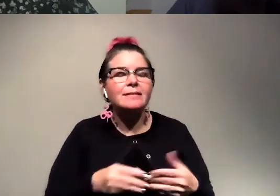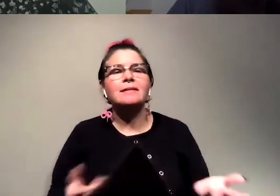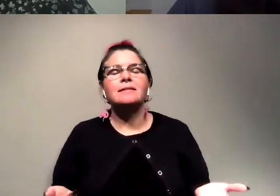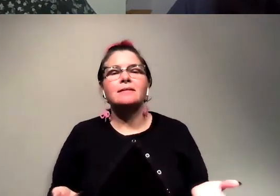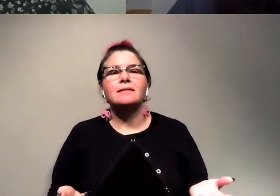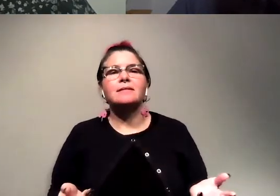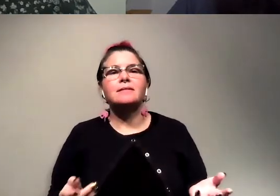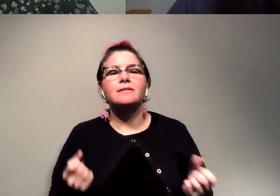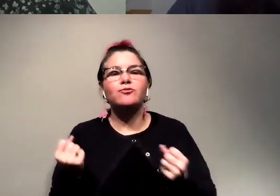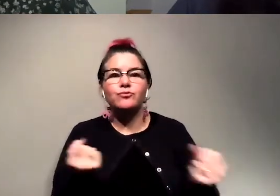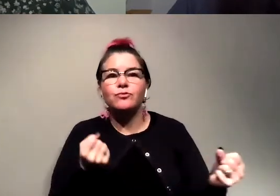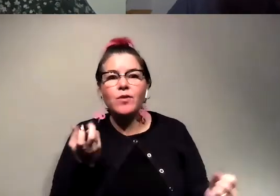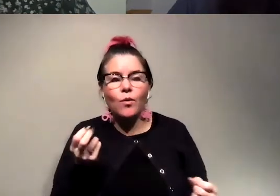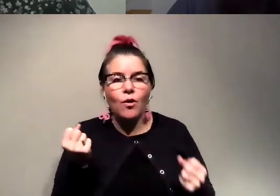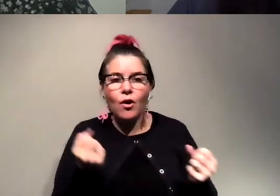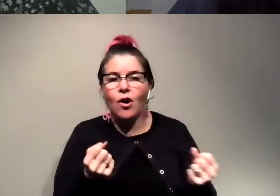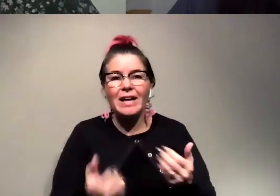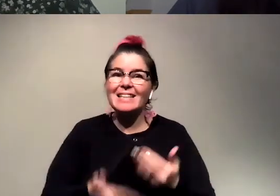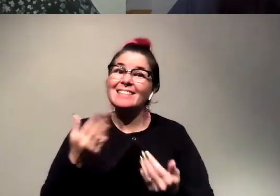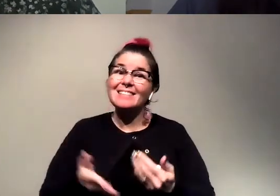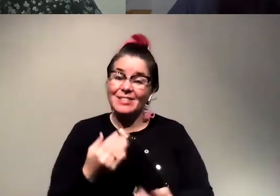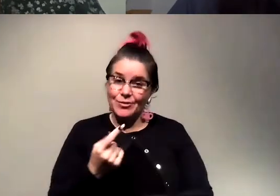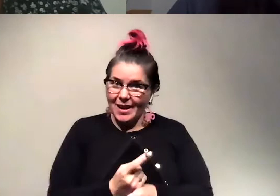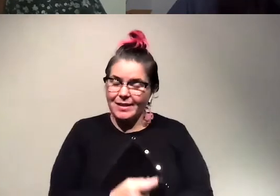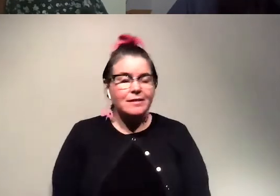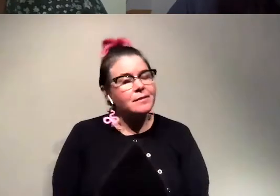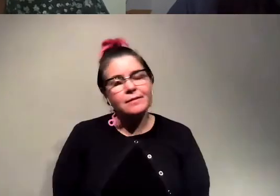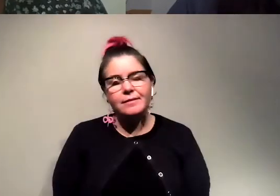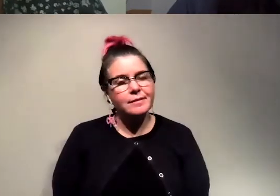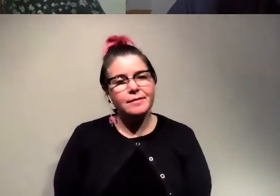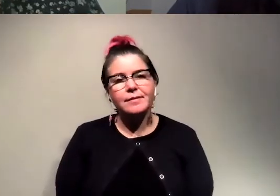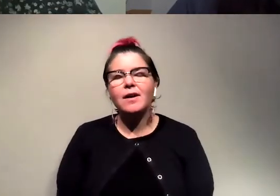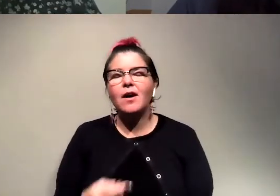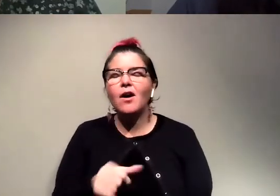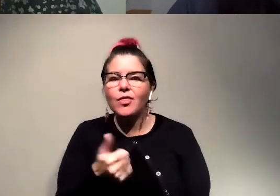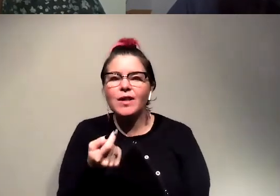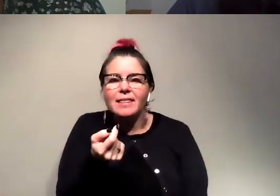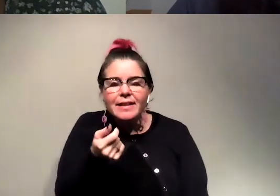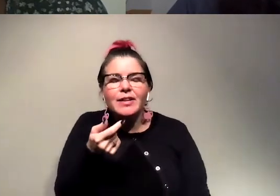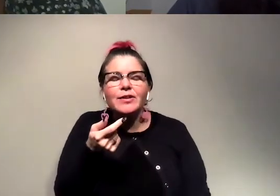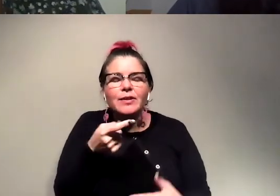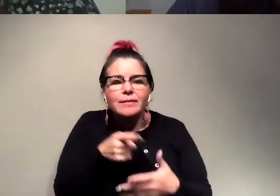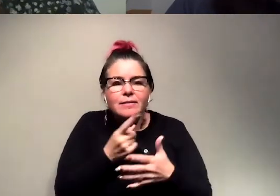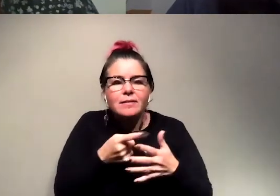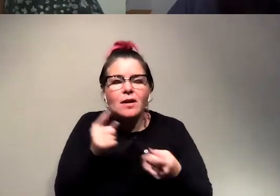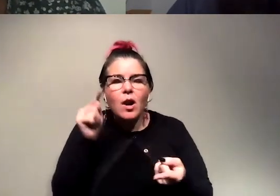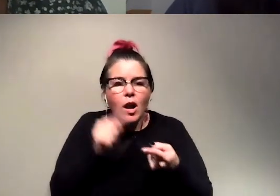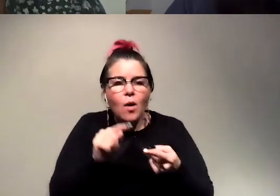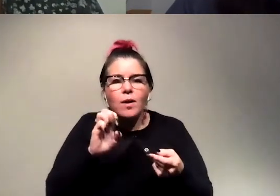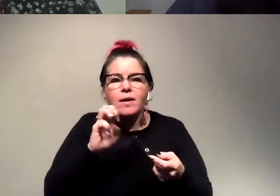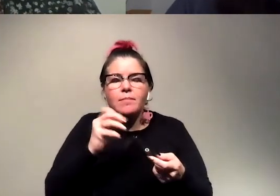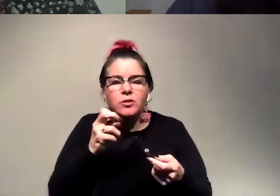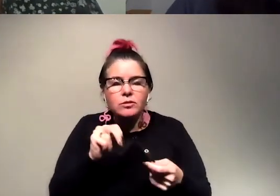driving your own car everywhere, as convenient as those are, there are so many small steps that you can take to lower your emissions and your carbon